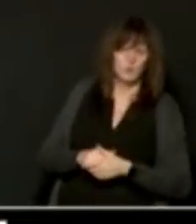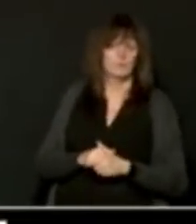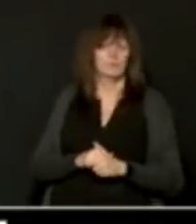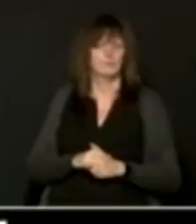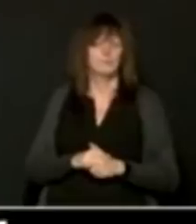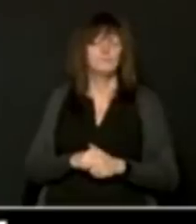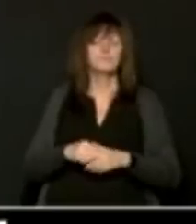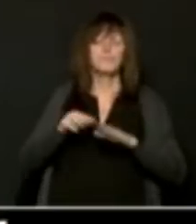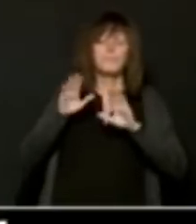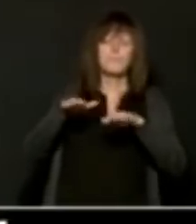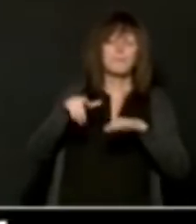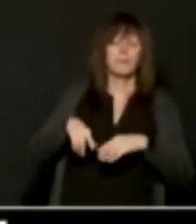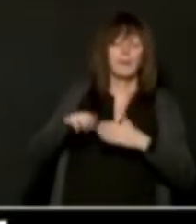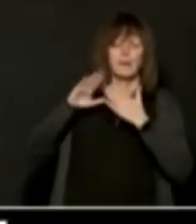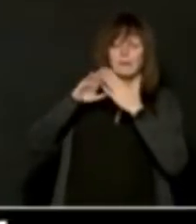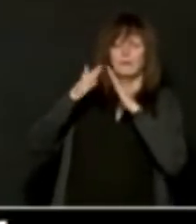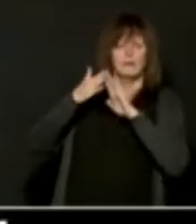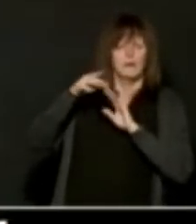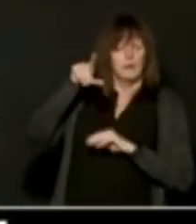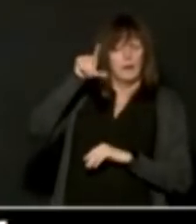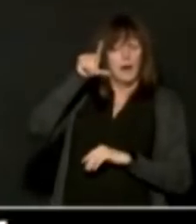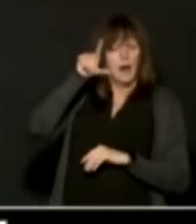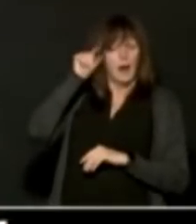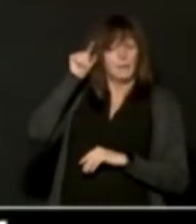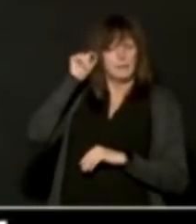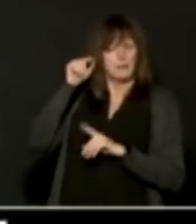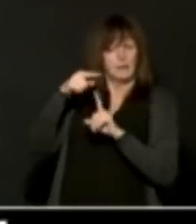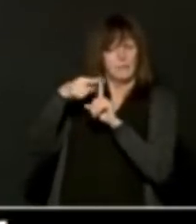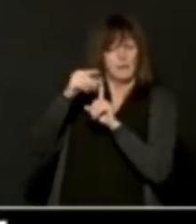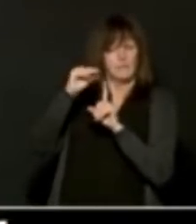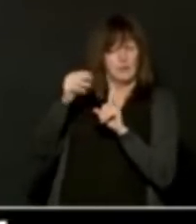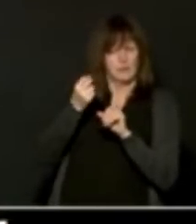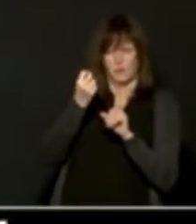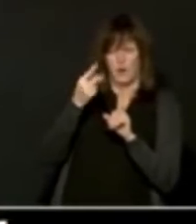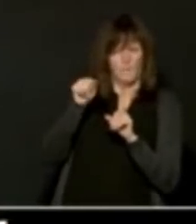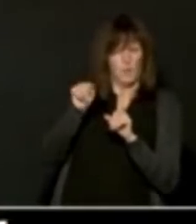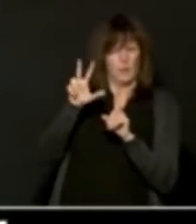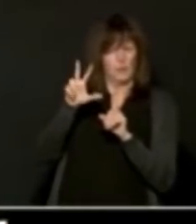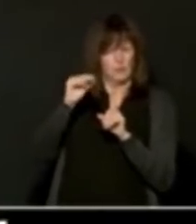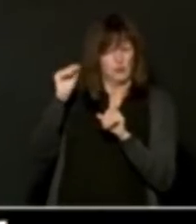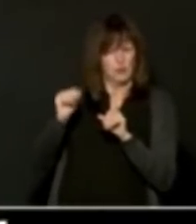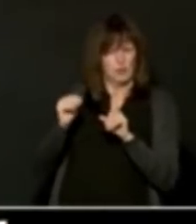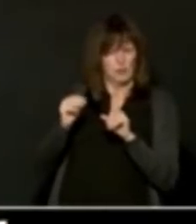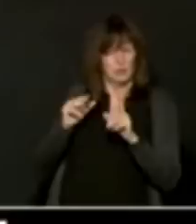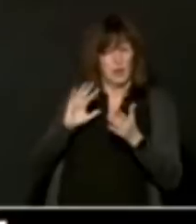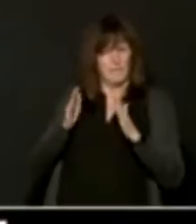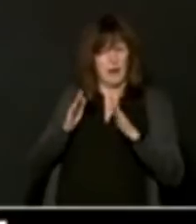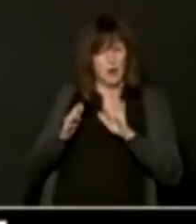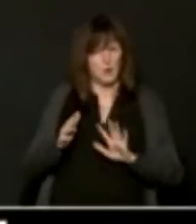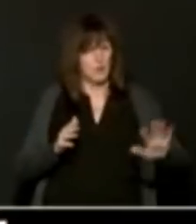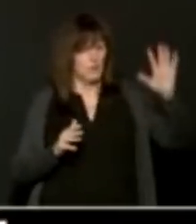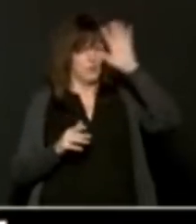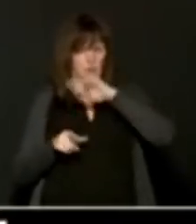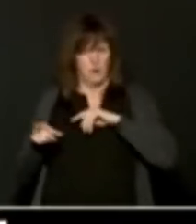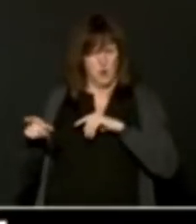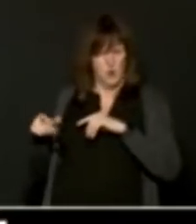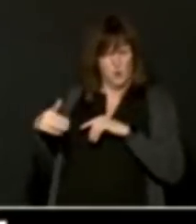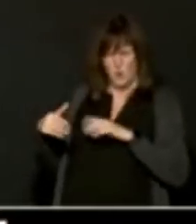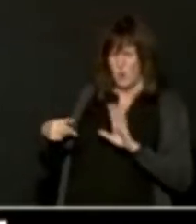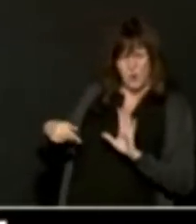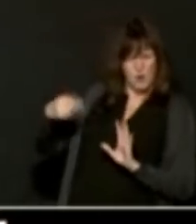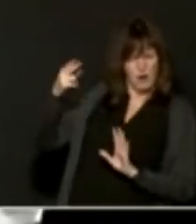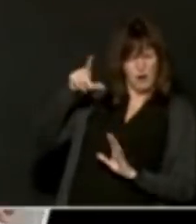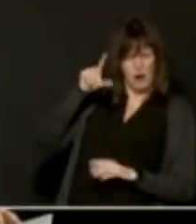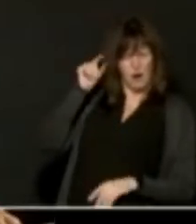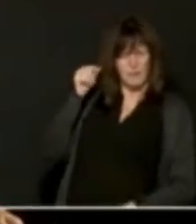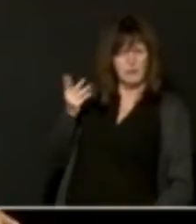of 12.3%. That seems high compared to the rest of the province. Have you guys had any discussions with the Chief